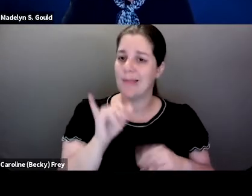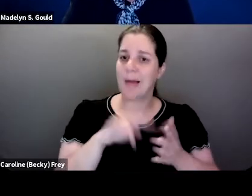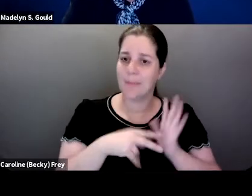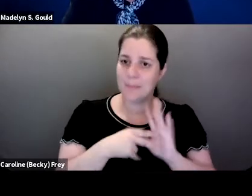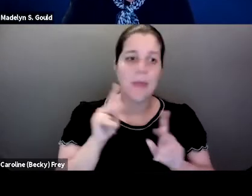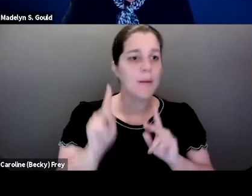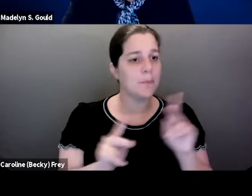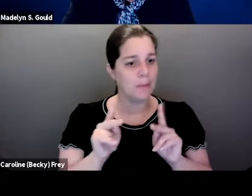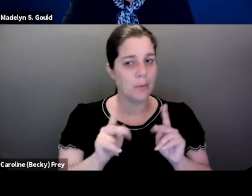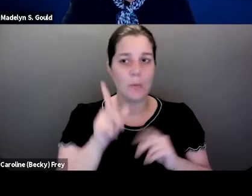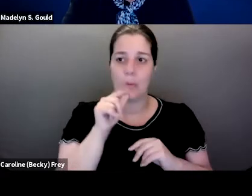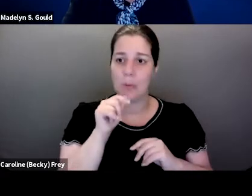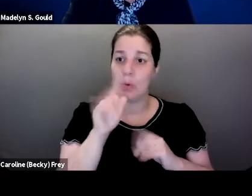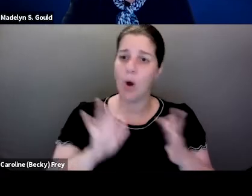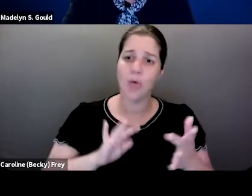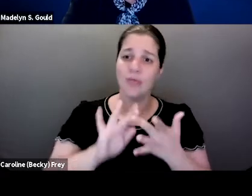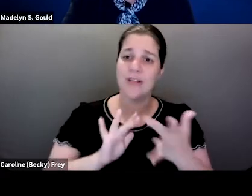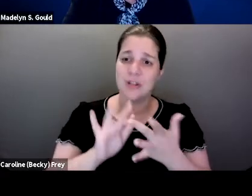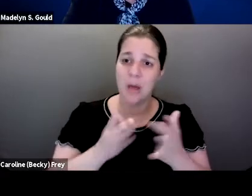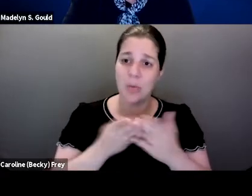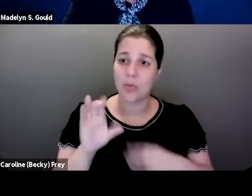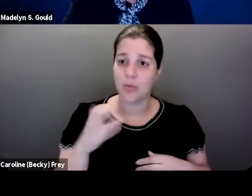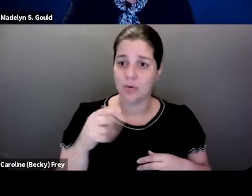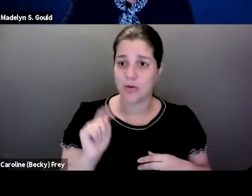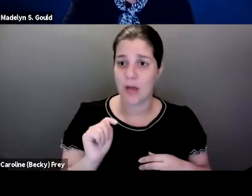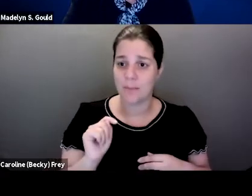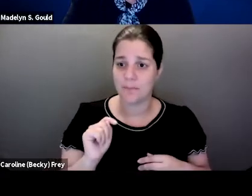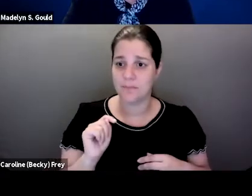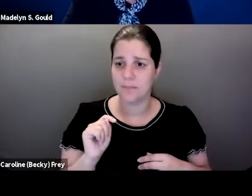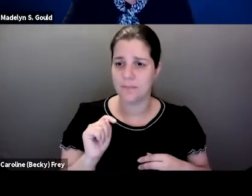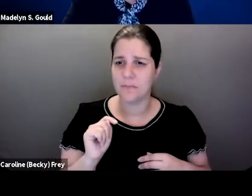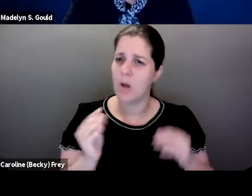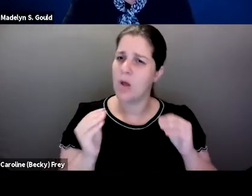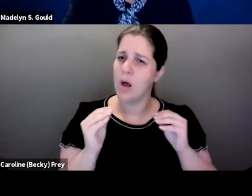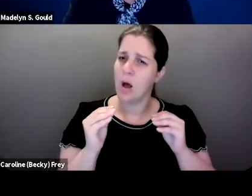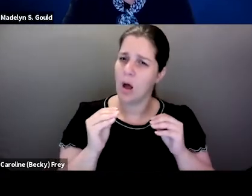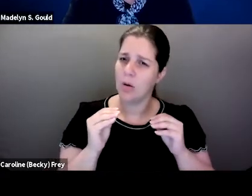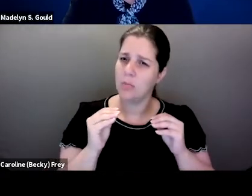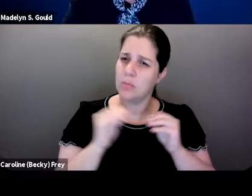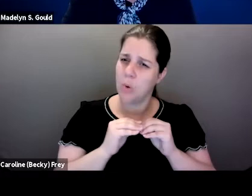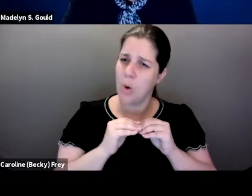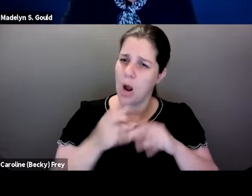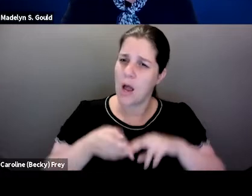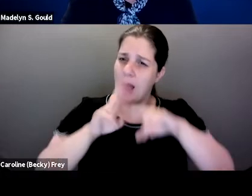are reaching out via chat are of are particularly heightened risk. And